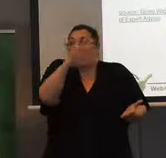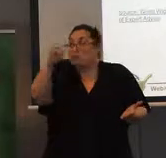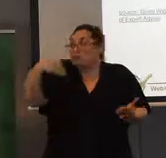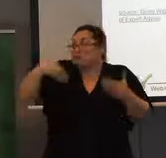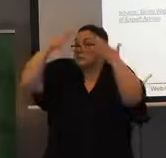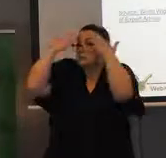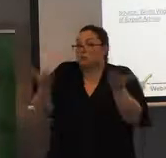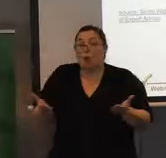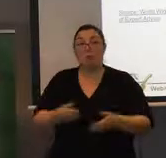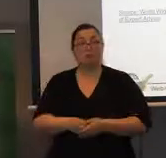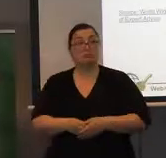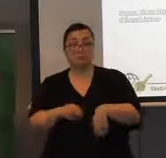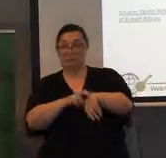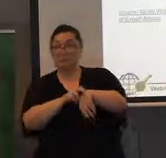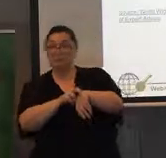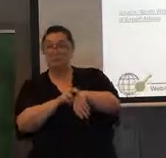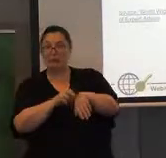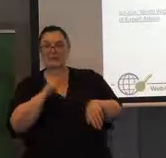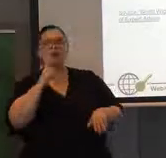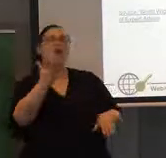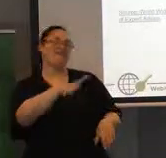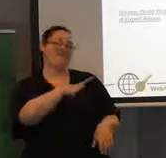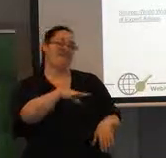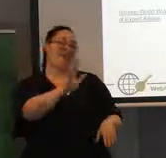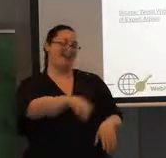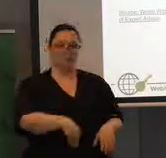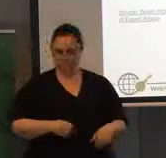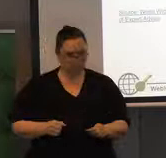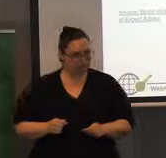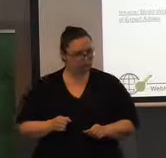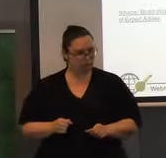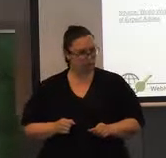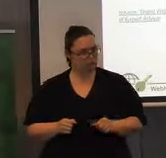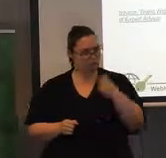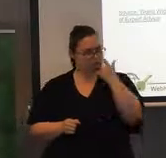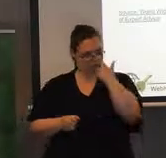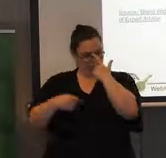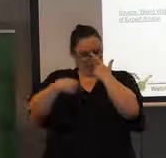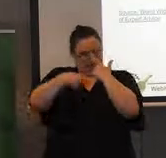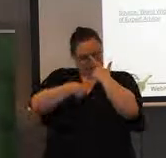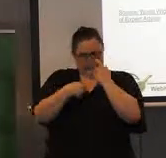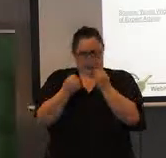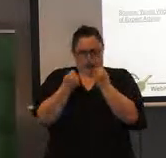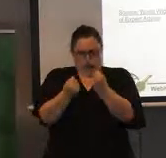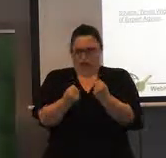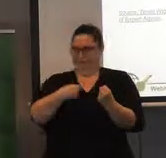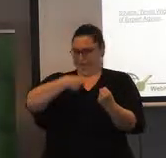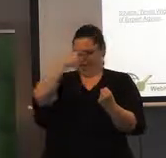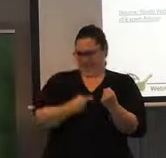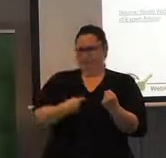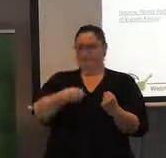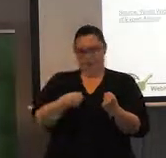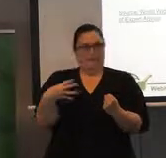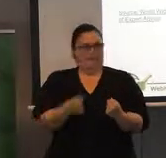was the speed limit, do you think he's going to care that I say that? No, it's my obligation as the driver of a